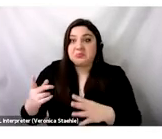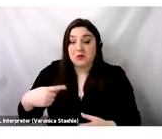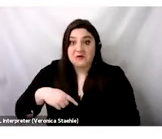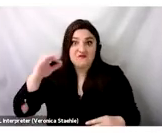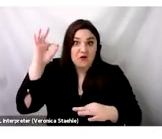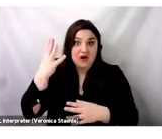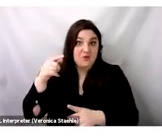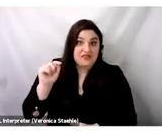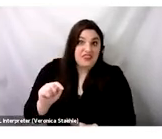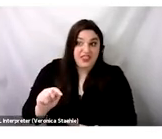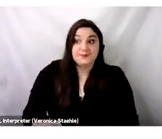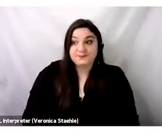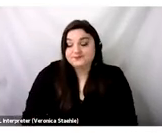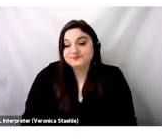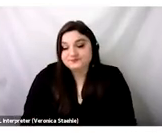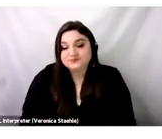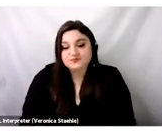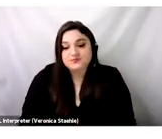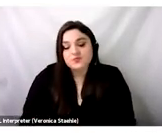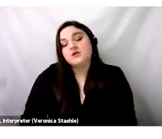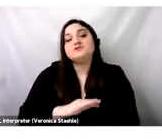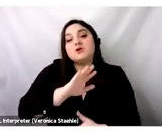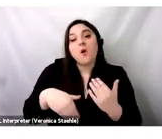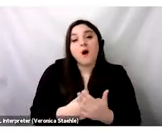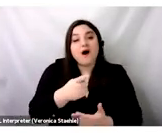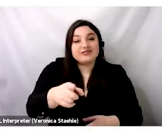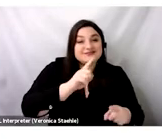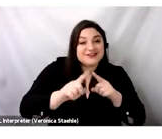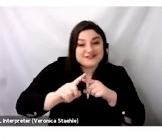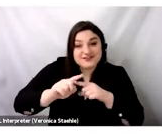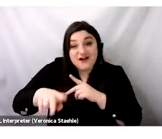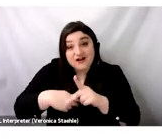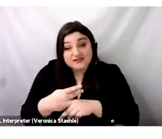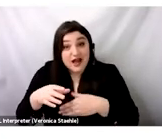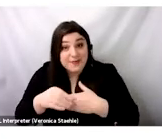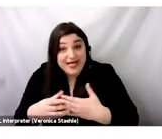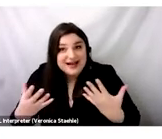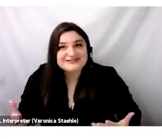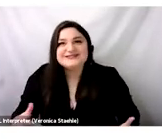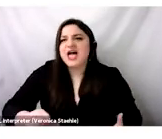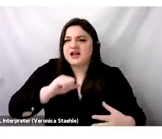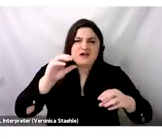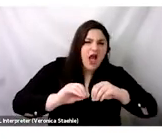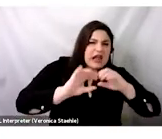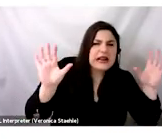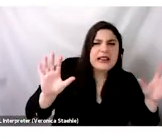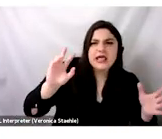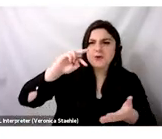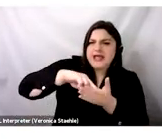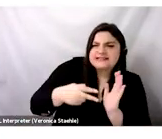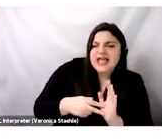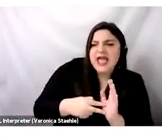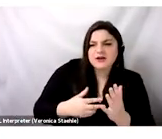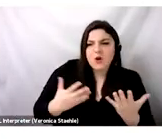these factors, right, the lack of clarity and the lack of regulation and the lack of